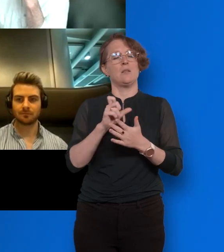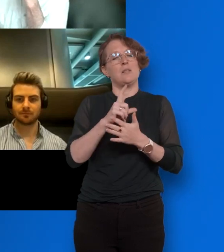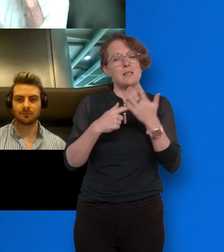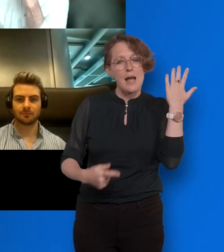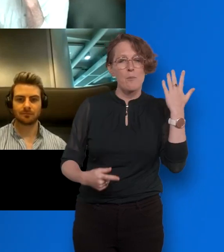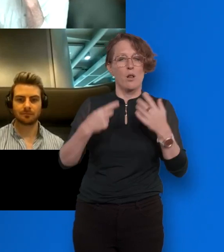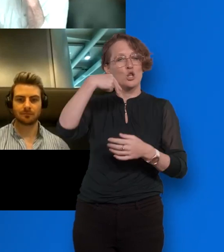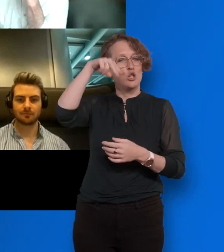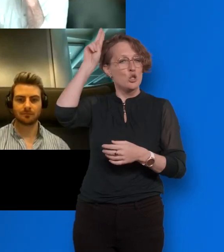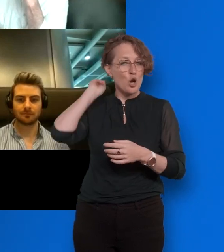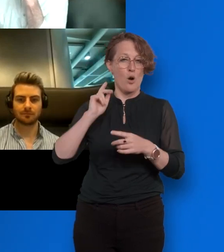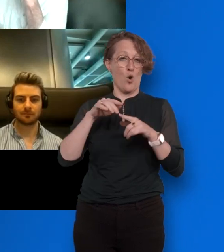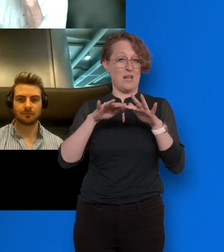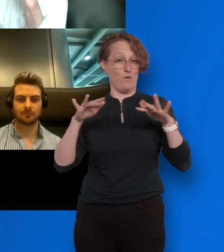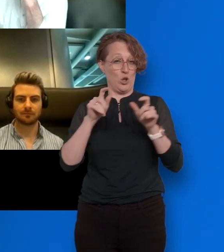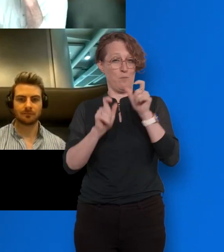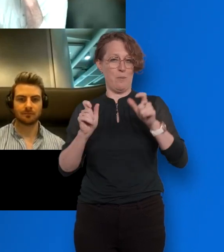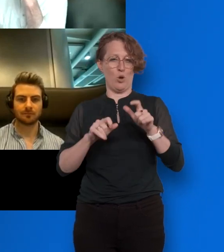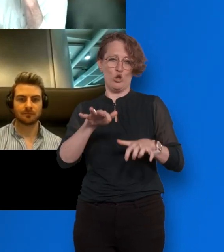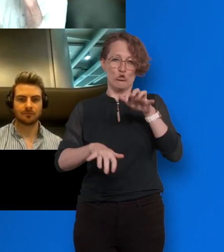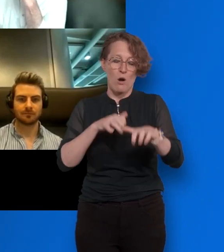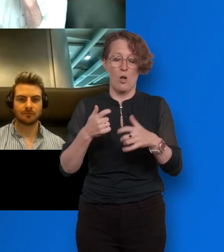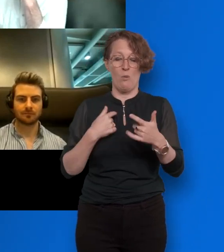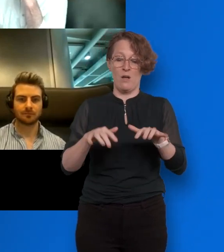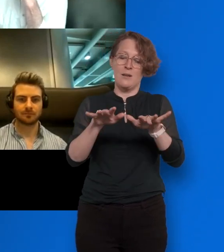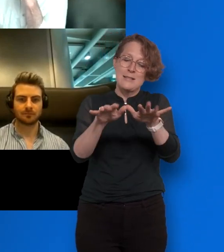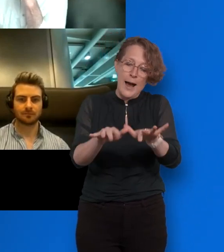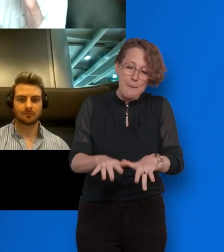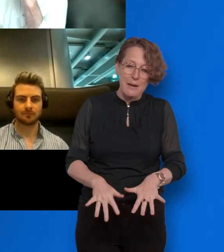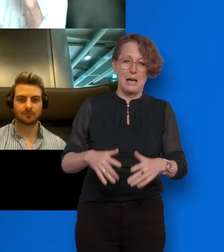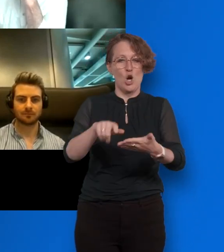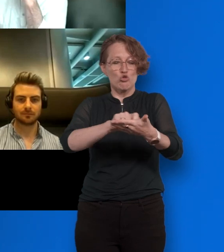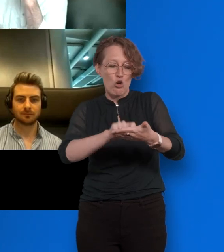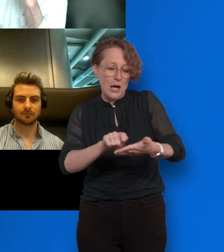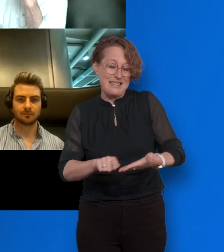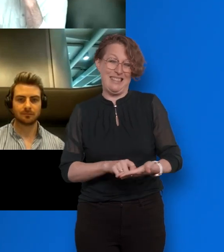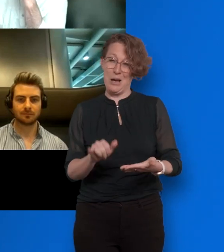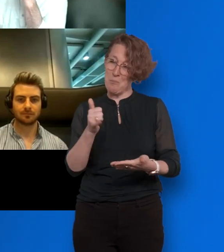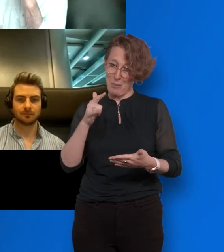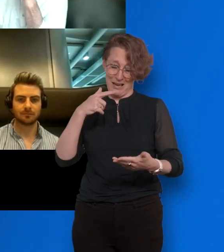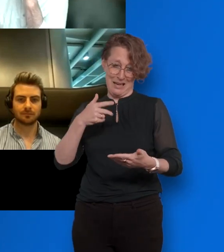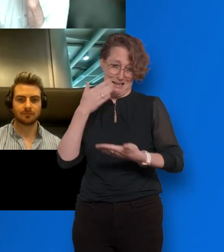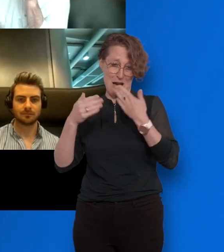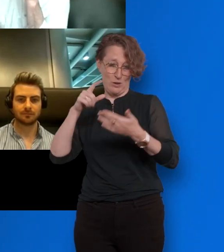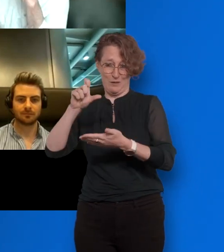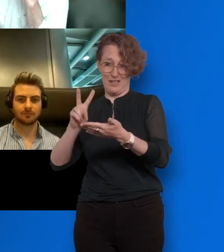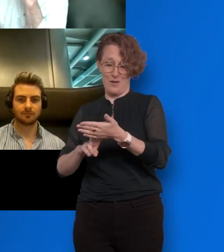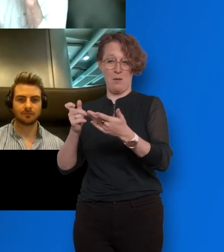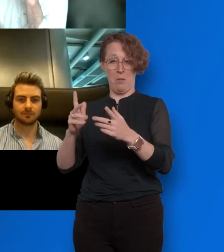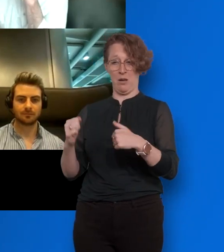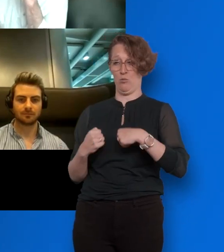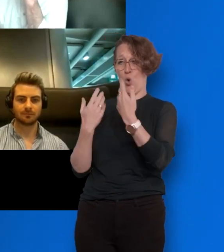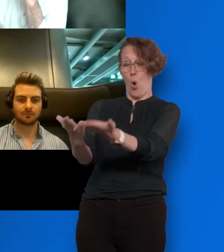people struggle with issues like typing and writing, would it not be more accessible to allow applicants the choice of a